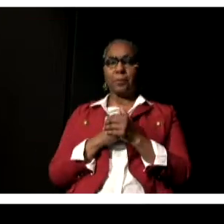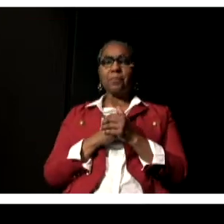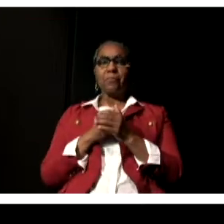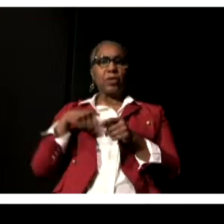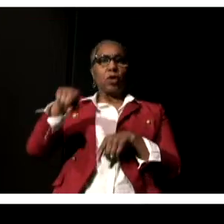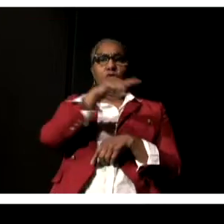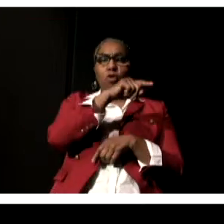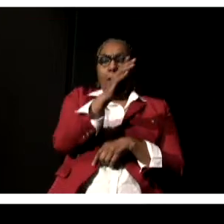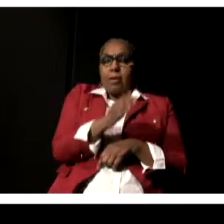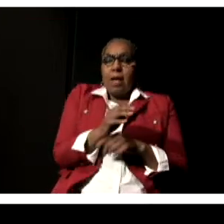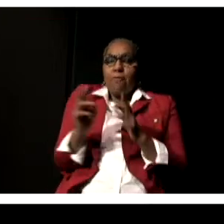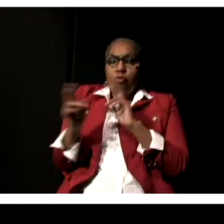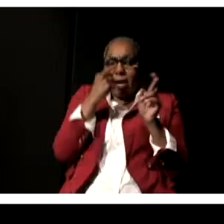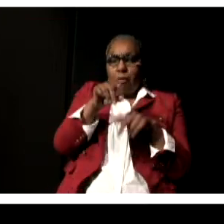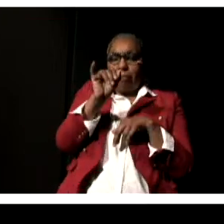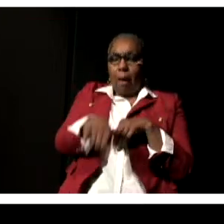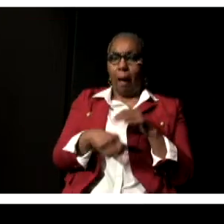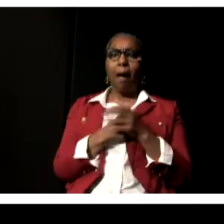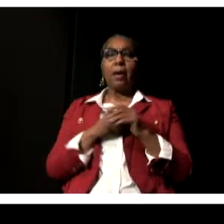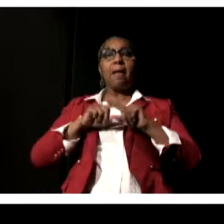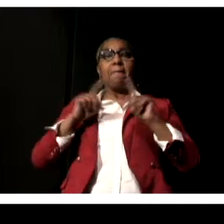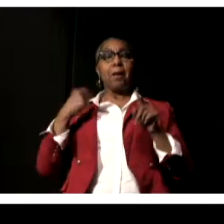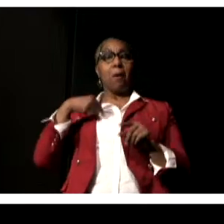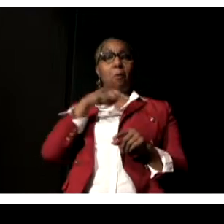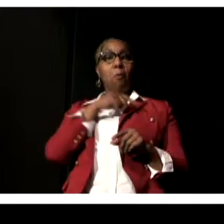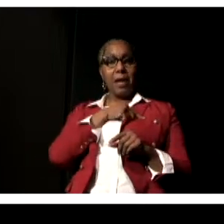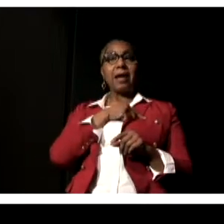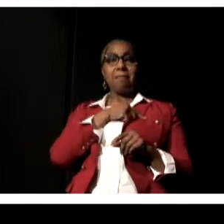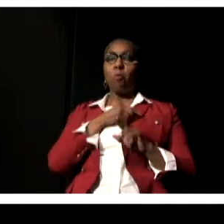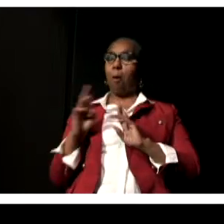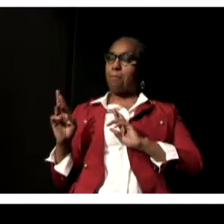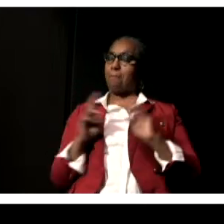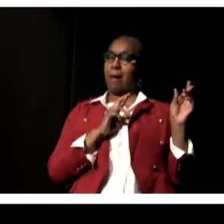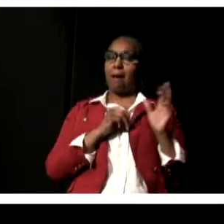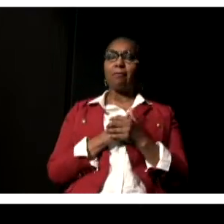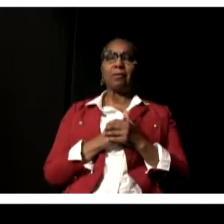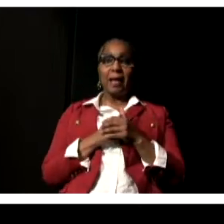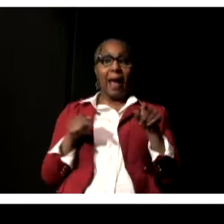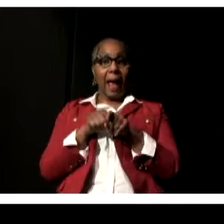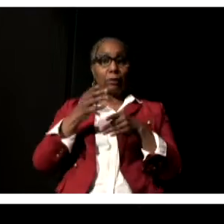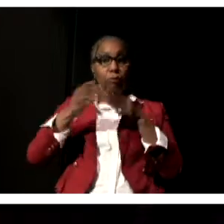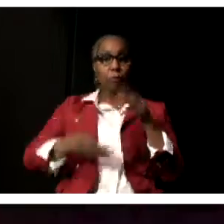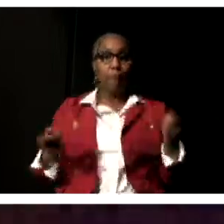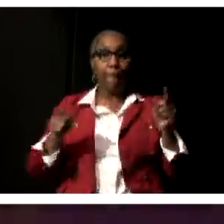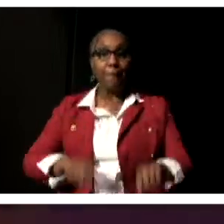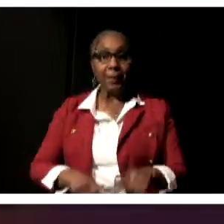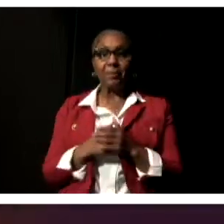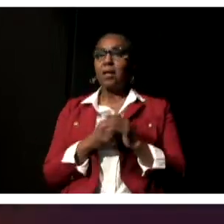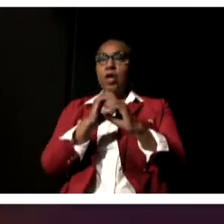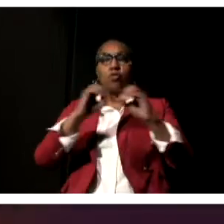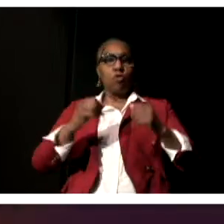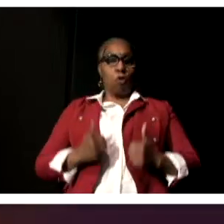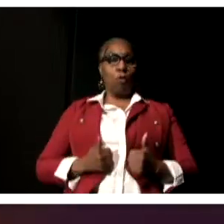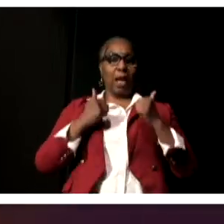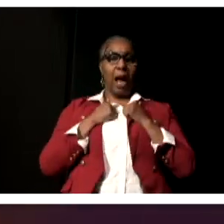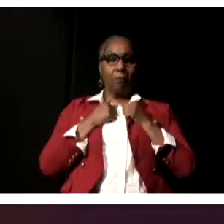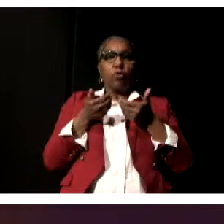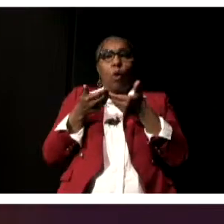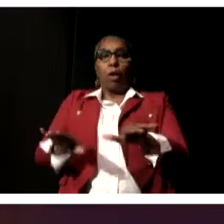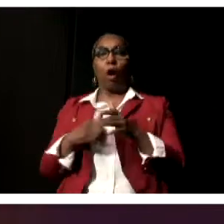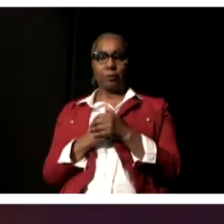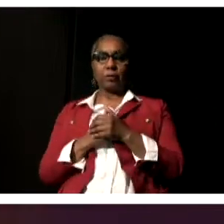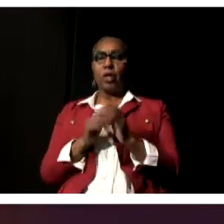were never ready for such a tragedy, but we were prepared. As a result, no lives were